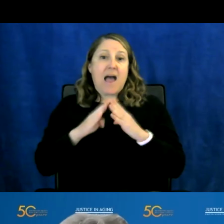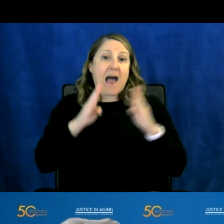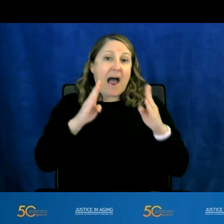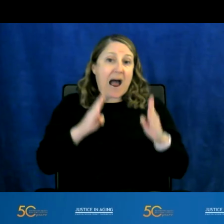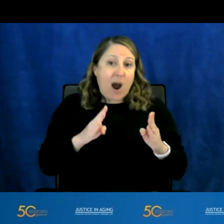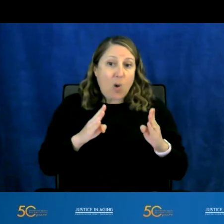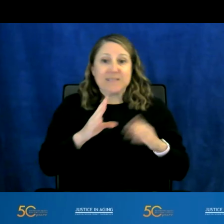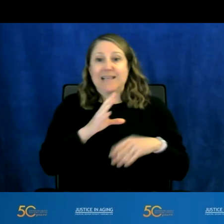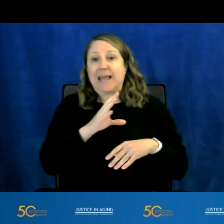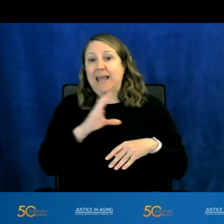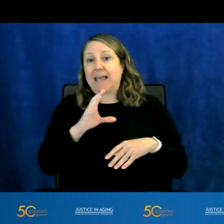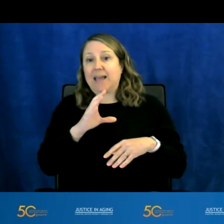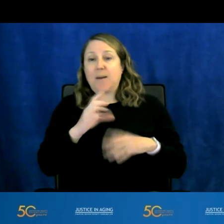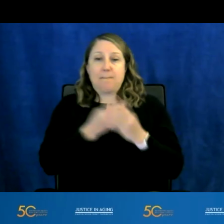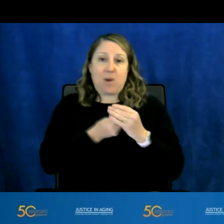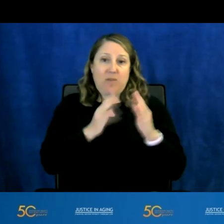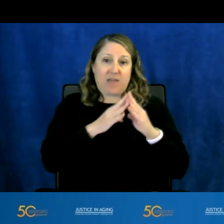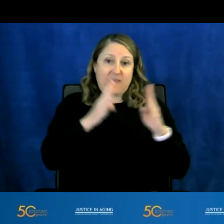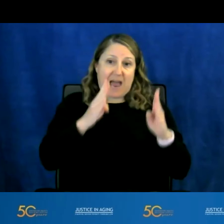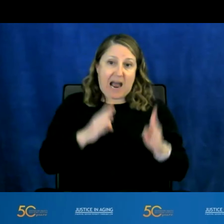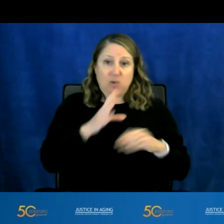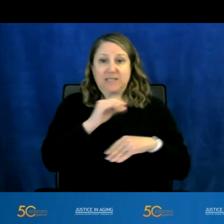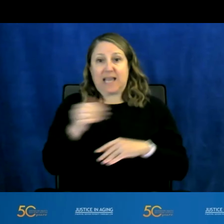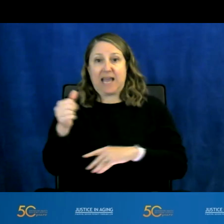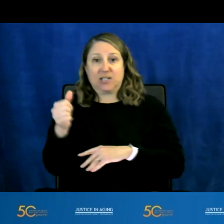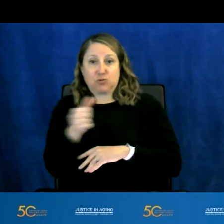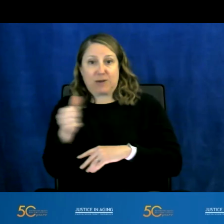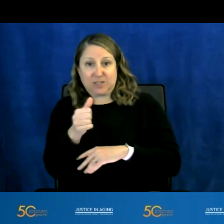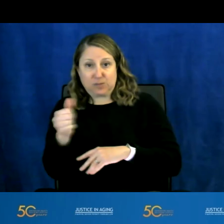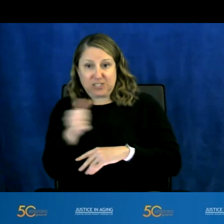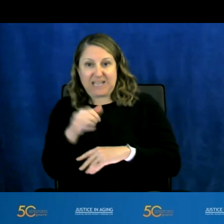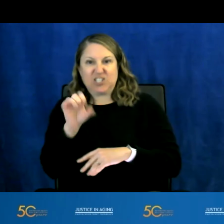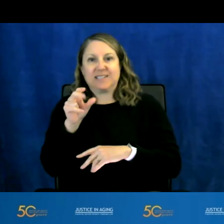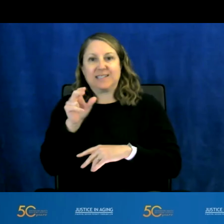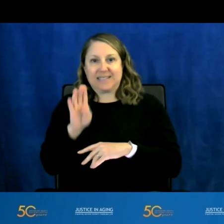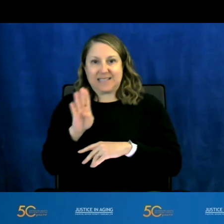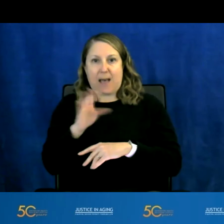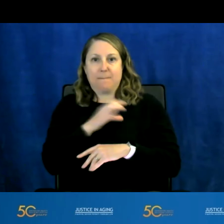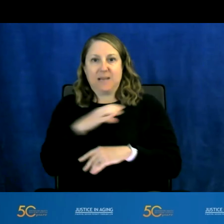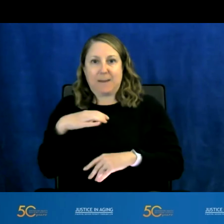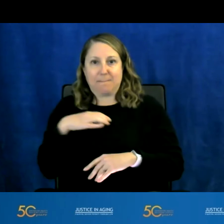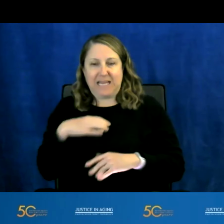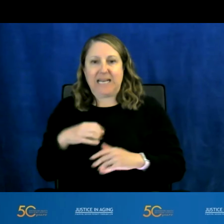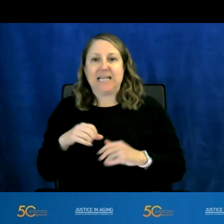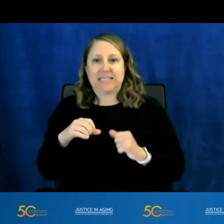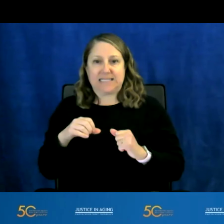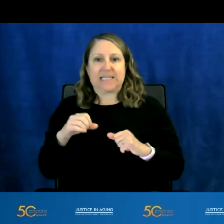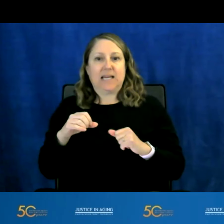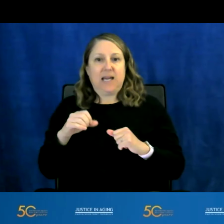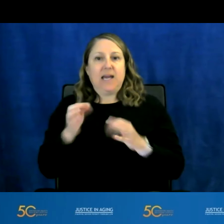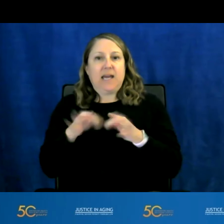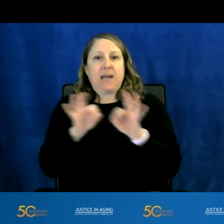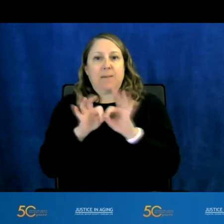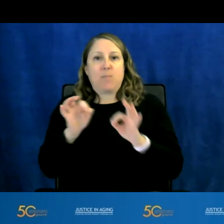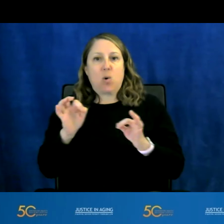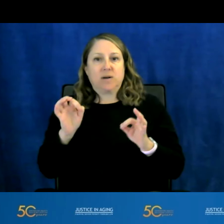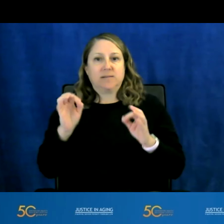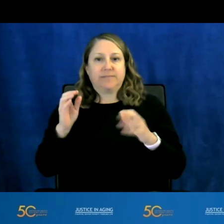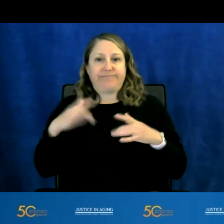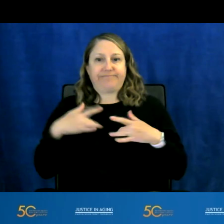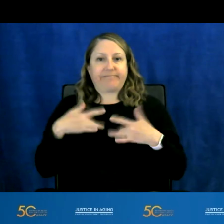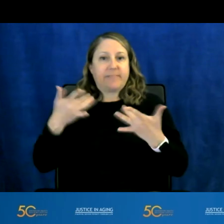the both the housing and transportation subcommittees will give us important updates on the work they've been